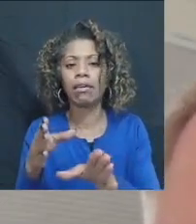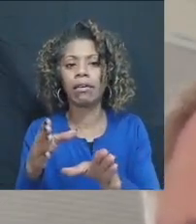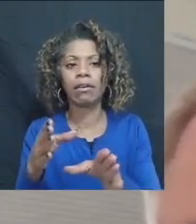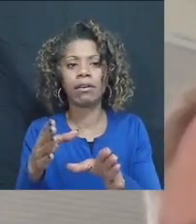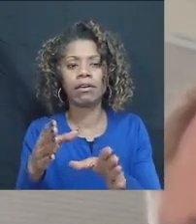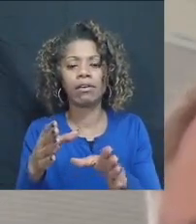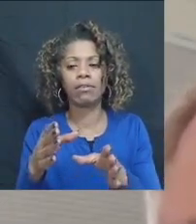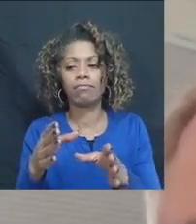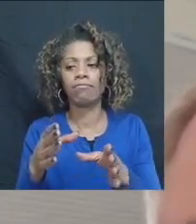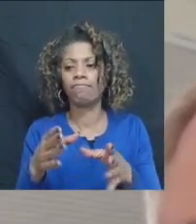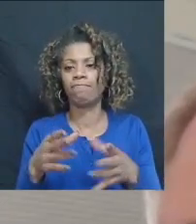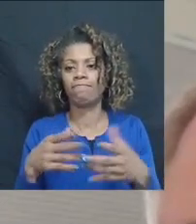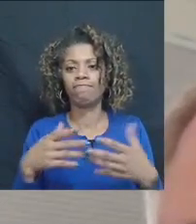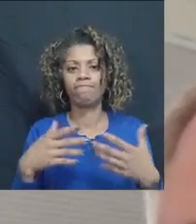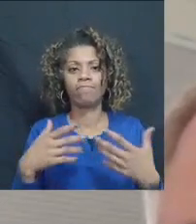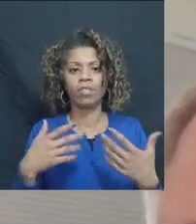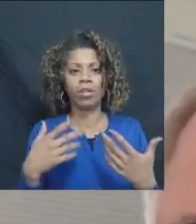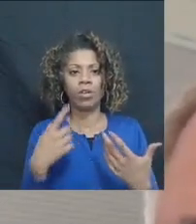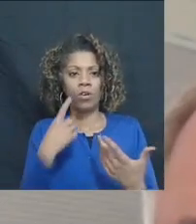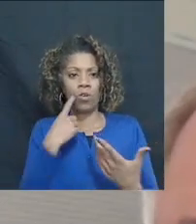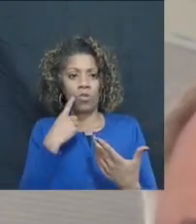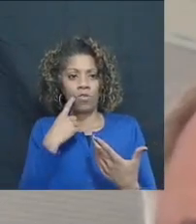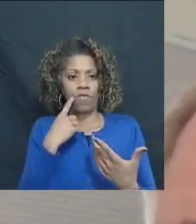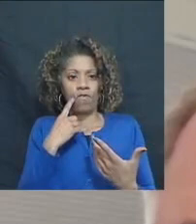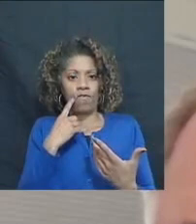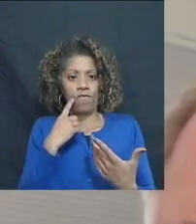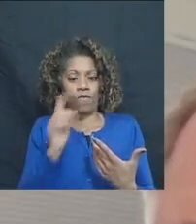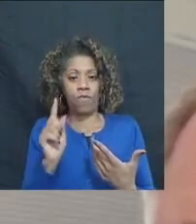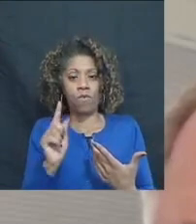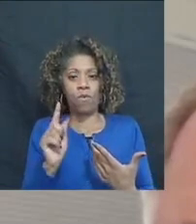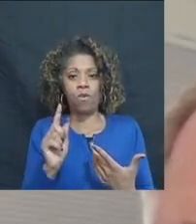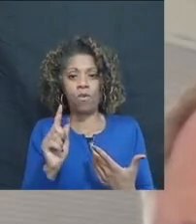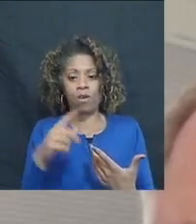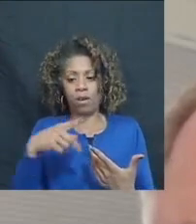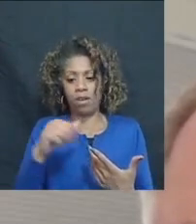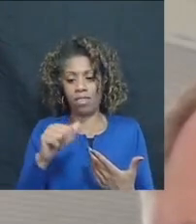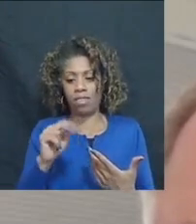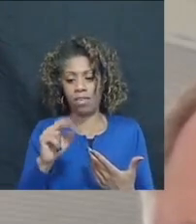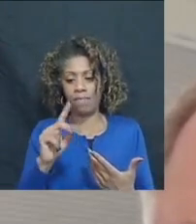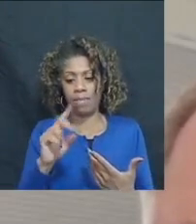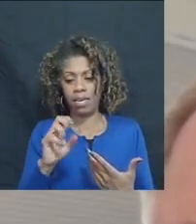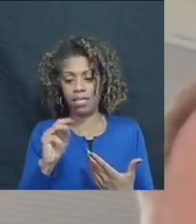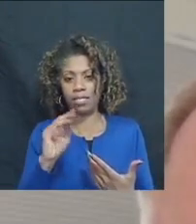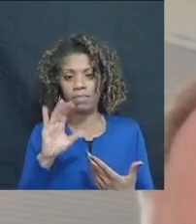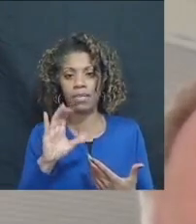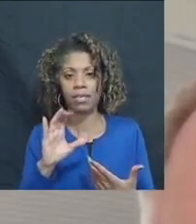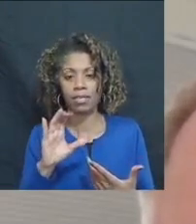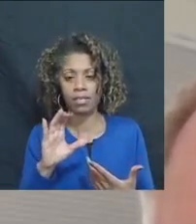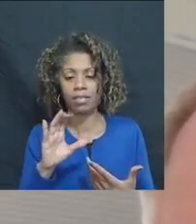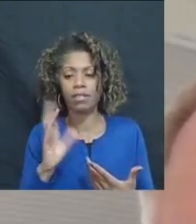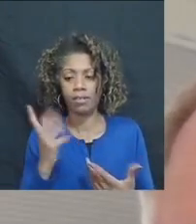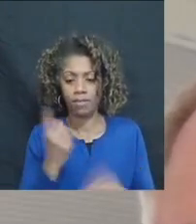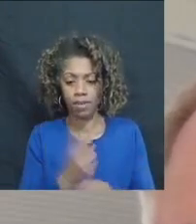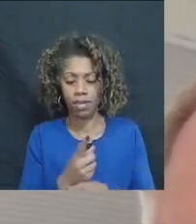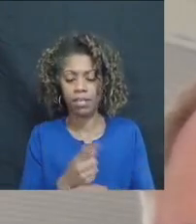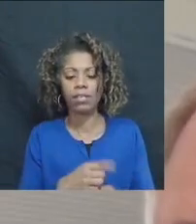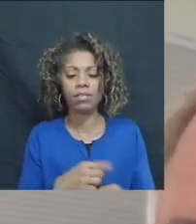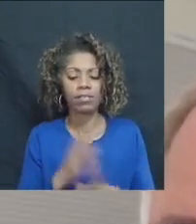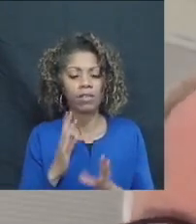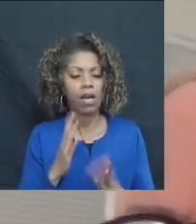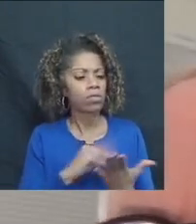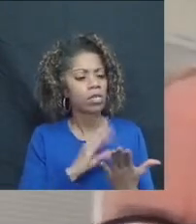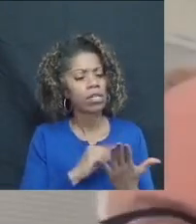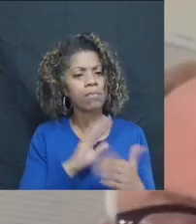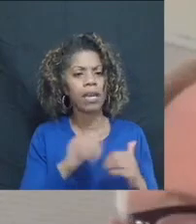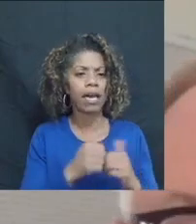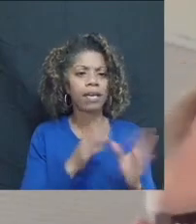huge, and so I learned a lot about planning, and then H1N1 hit. Mm-hmm. Working with